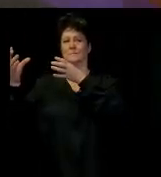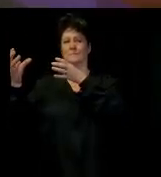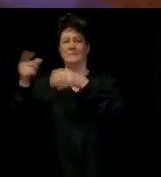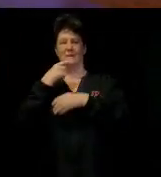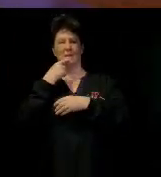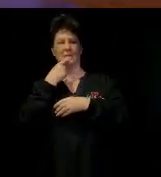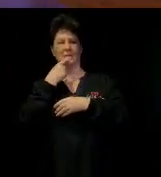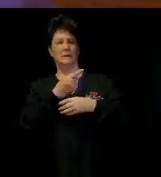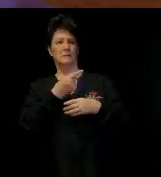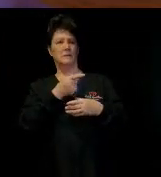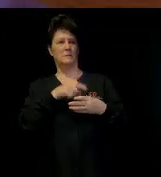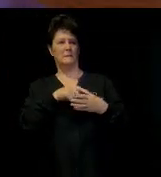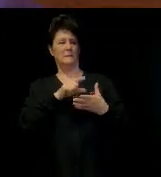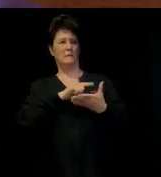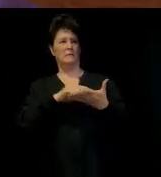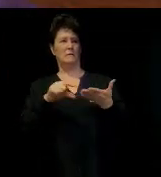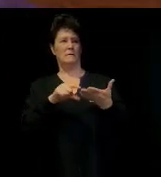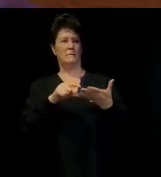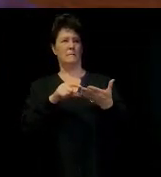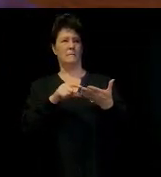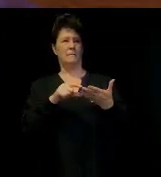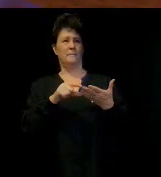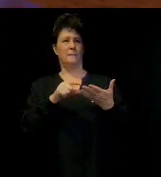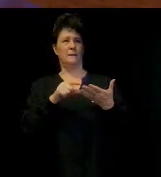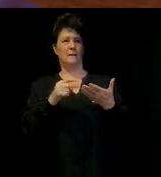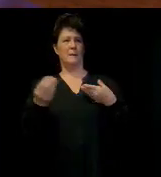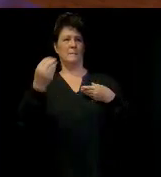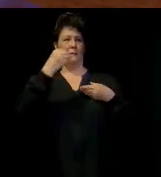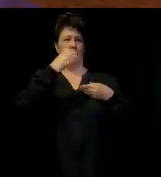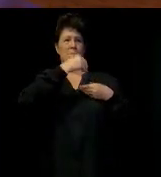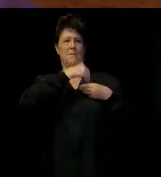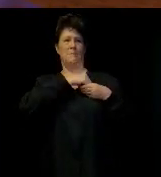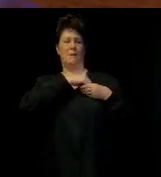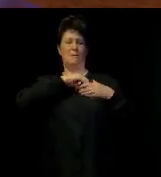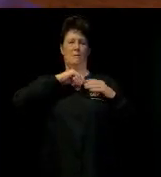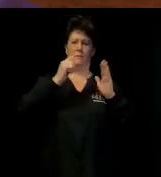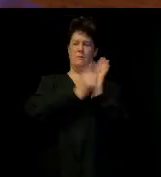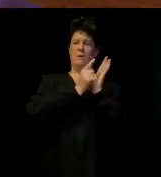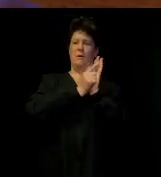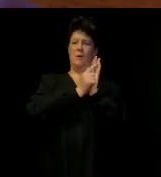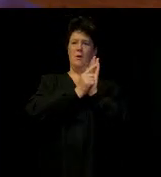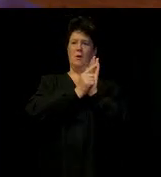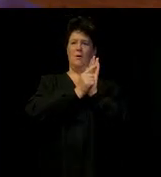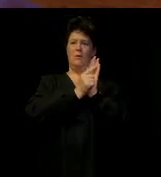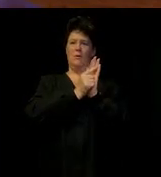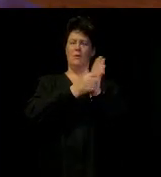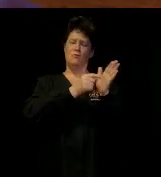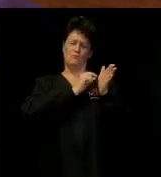says, so I will put my law within them, and